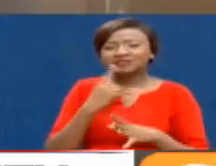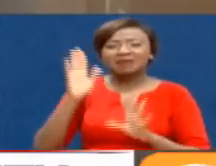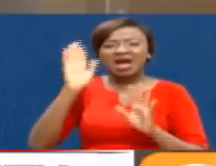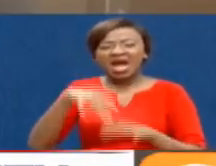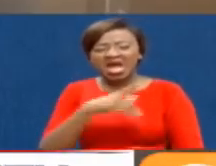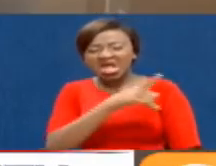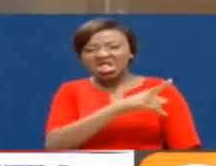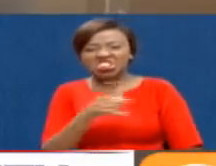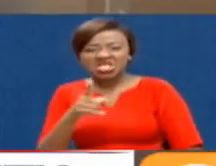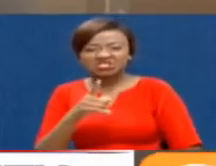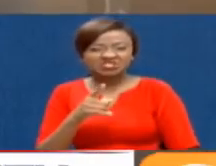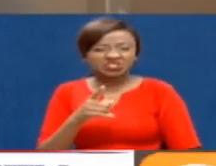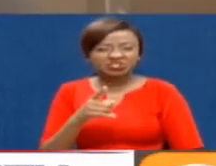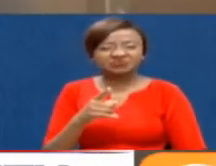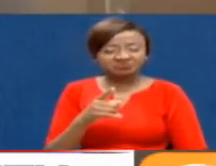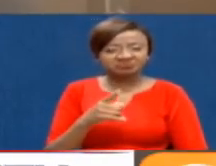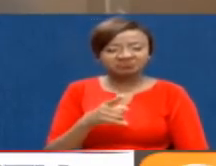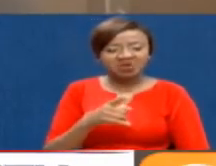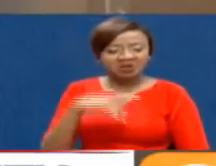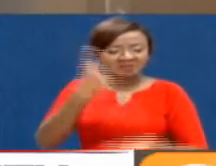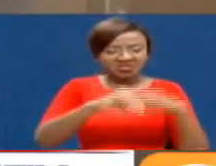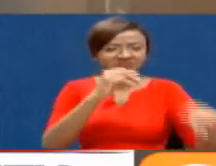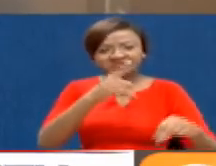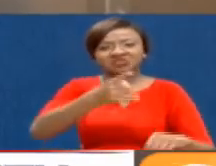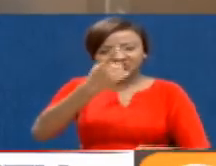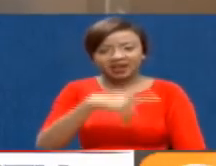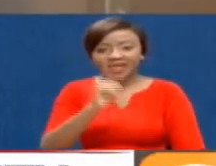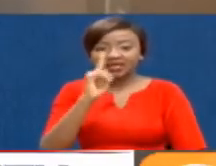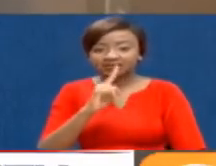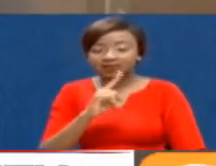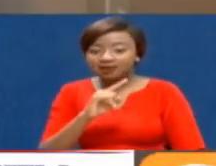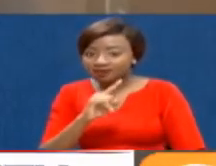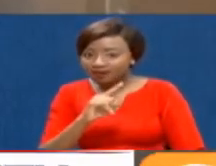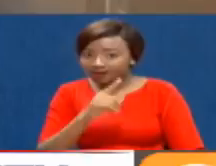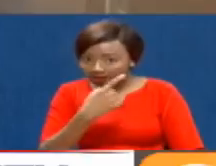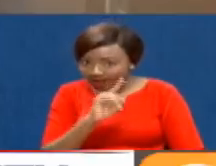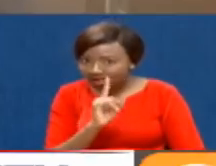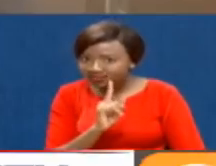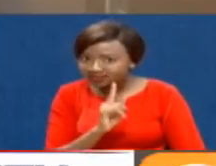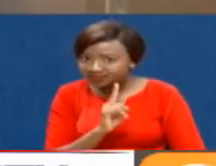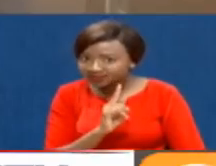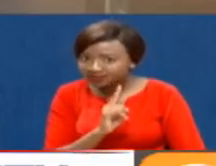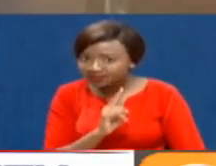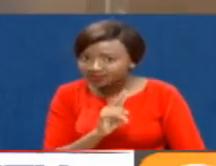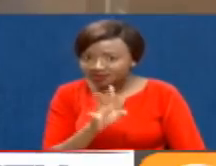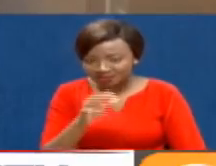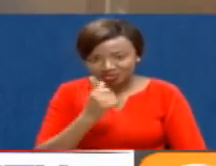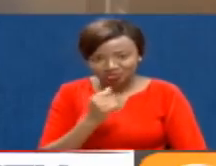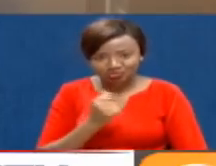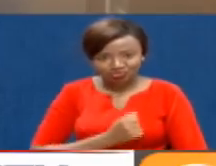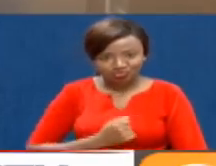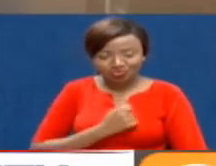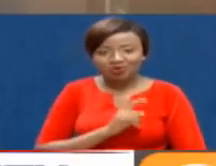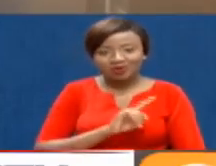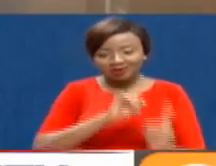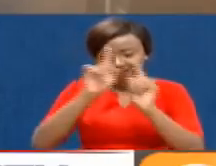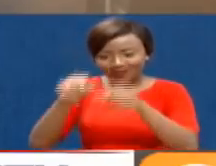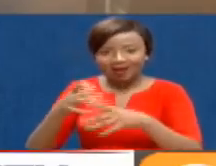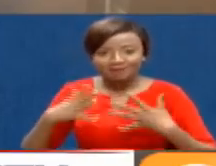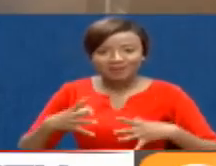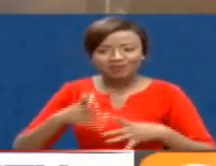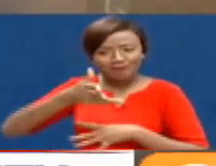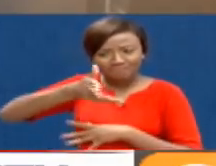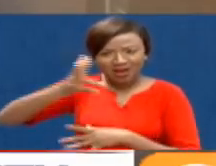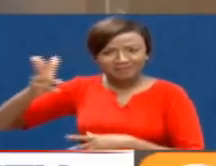are beating up in different parts of the country, they deserve it. And I said, this will come to you and you won't have anybody to speak up for you. In 2007, people were getting shot